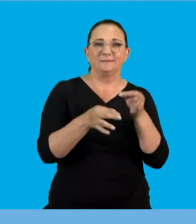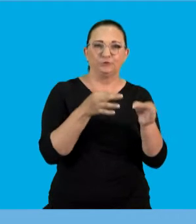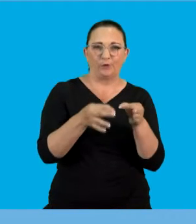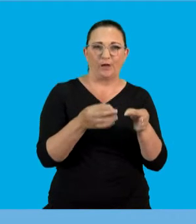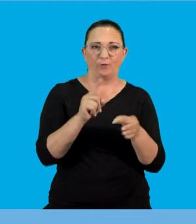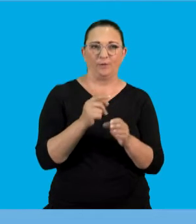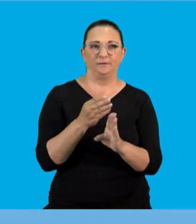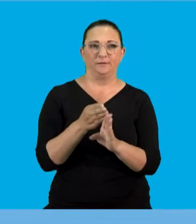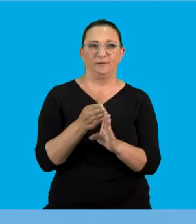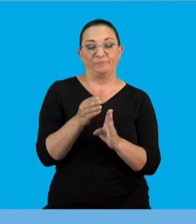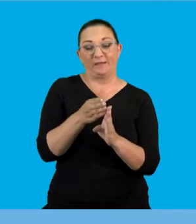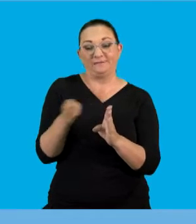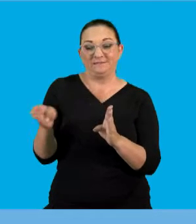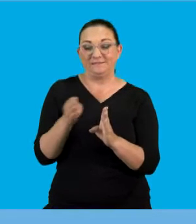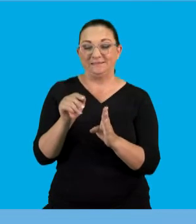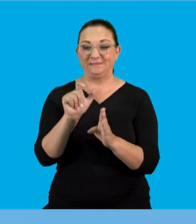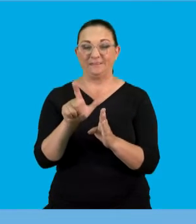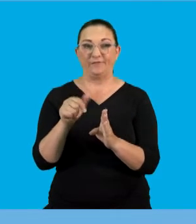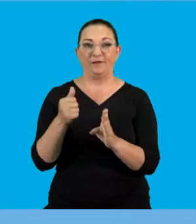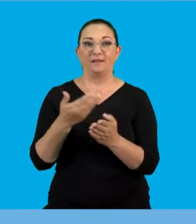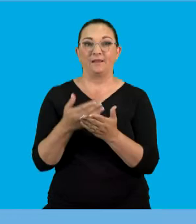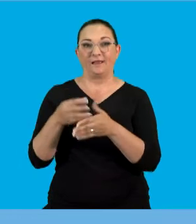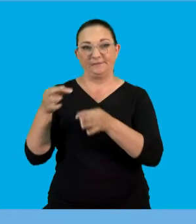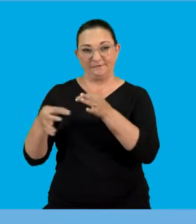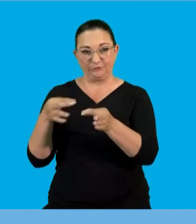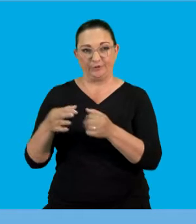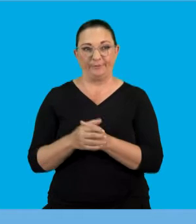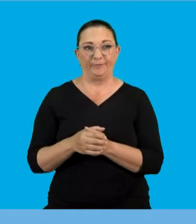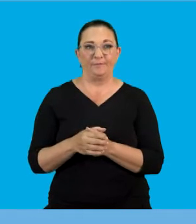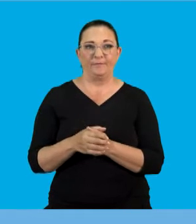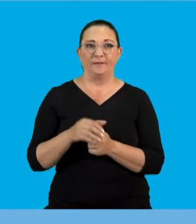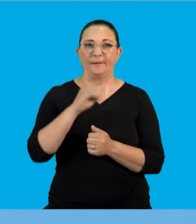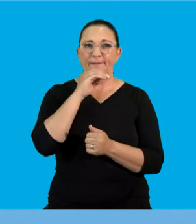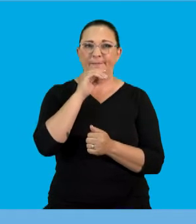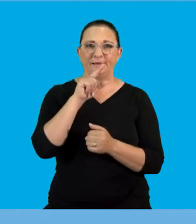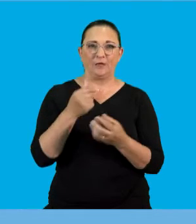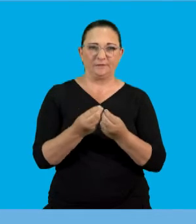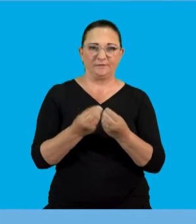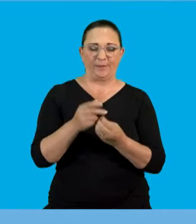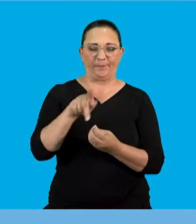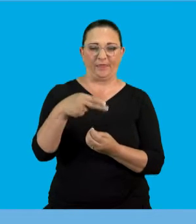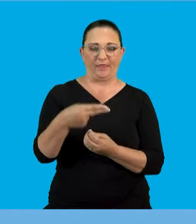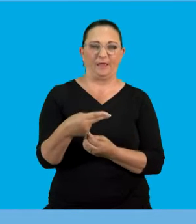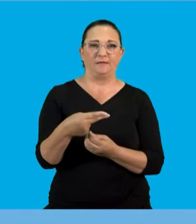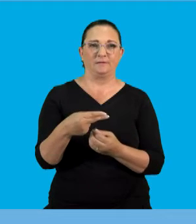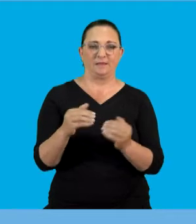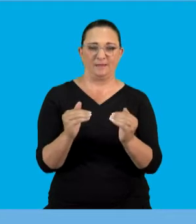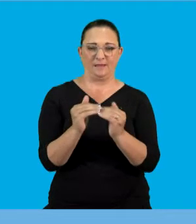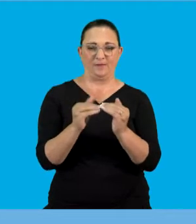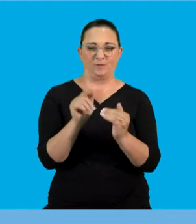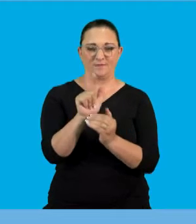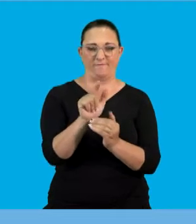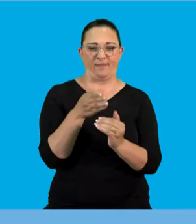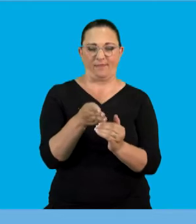also describe a substance that has a pH above 7, and then also explain the meaning of a substance that has a pH that